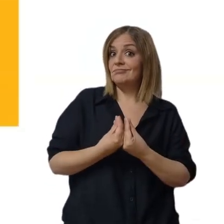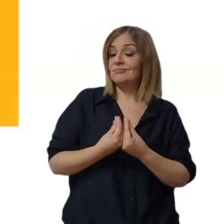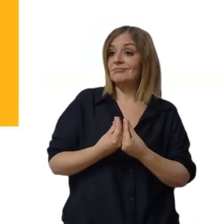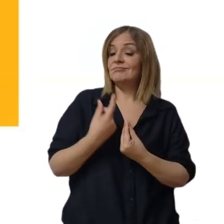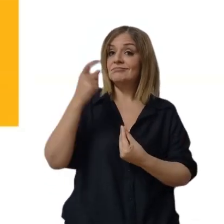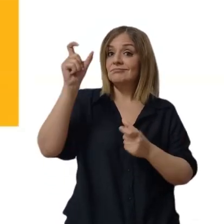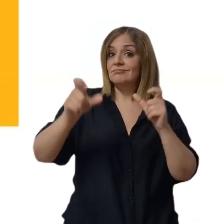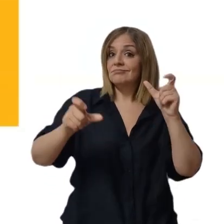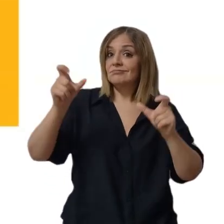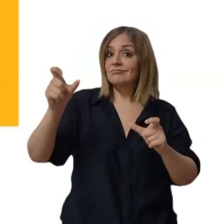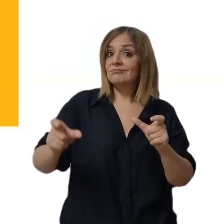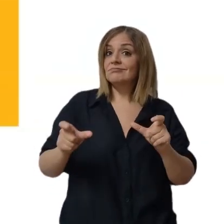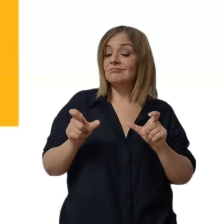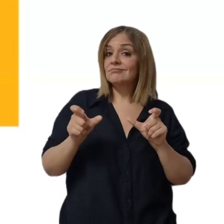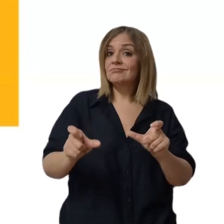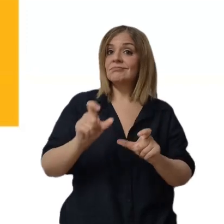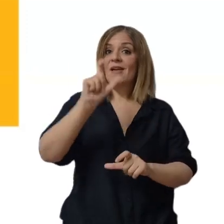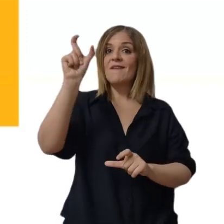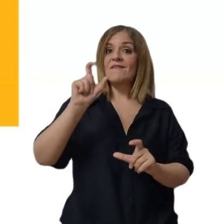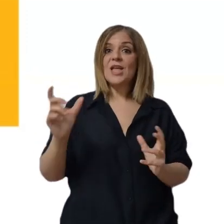can sustain